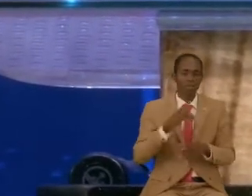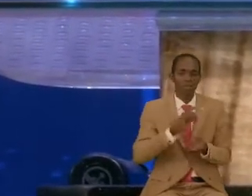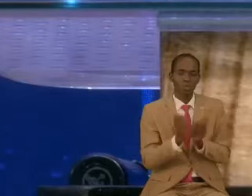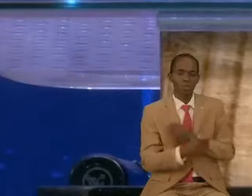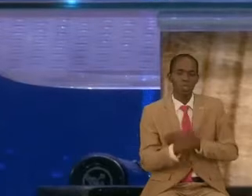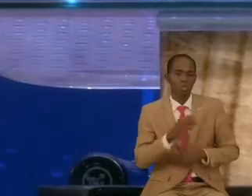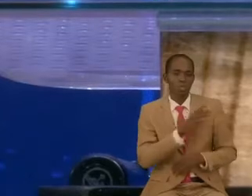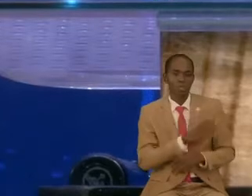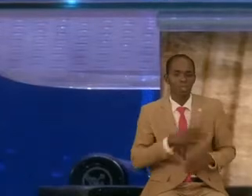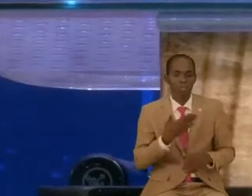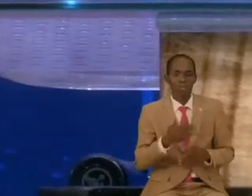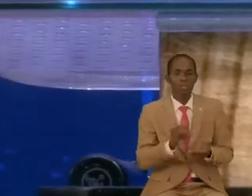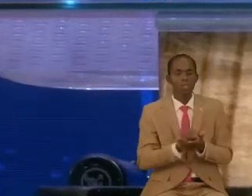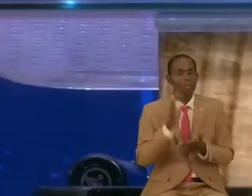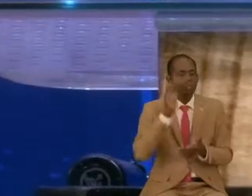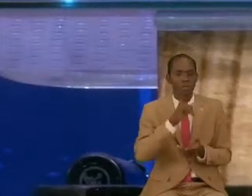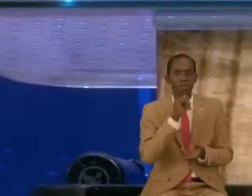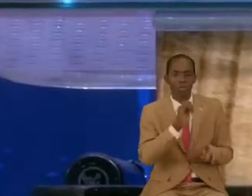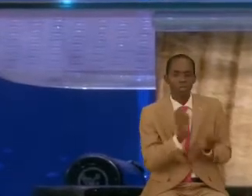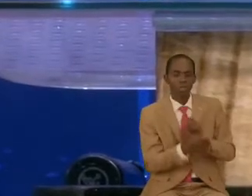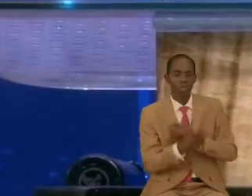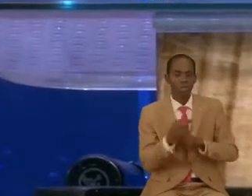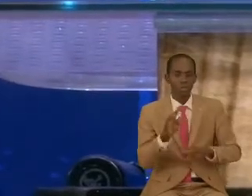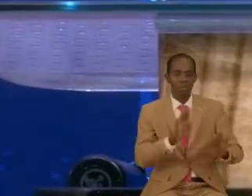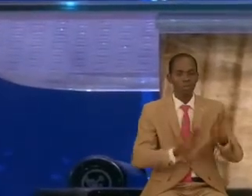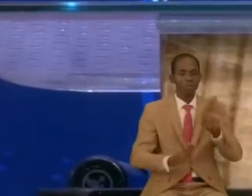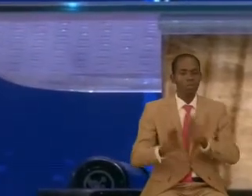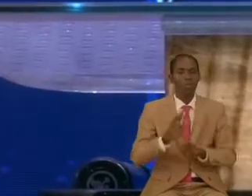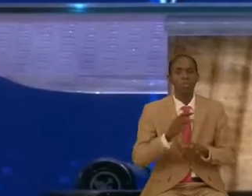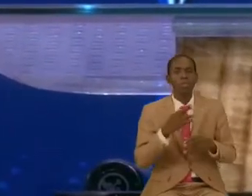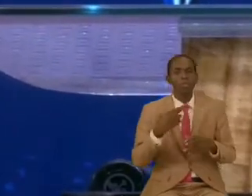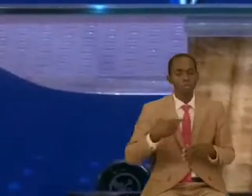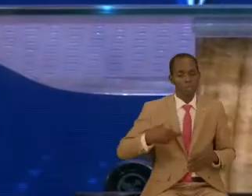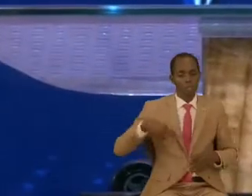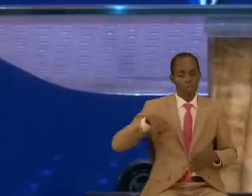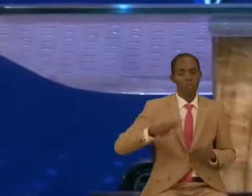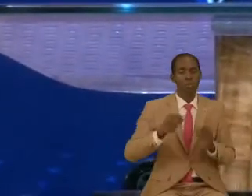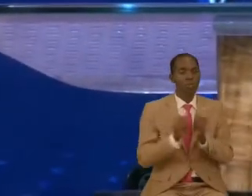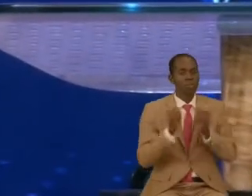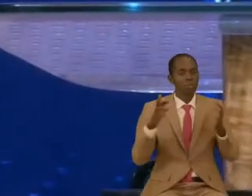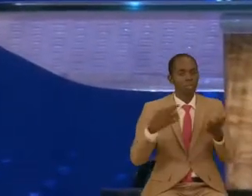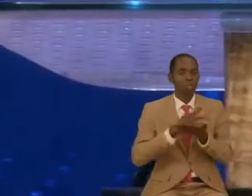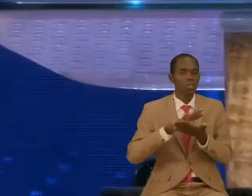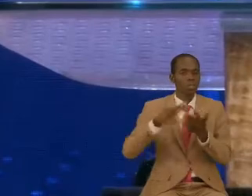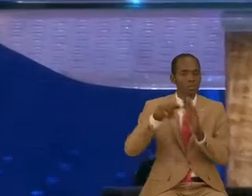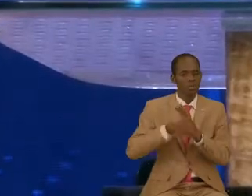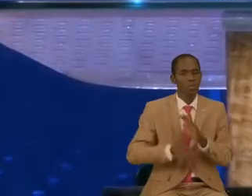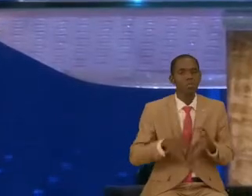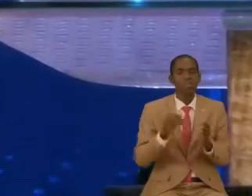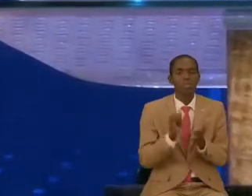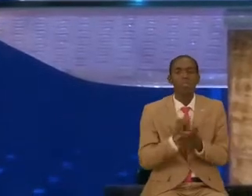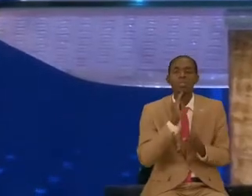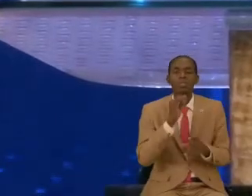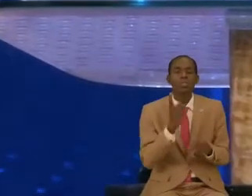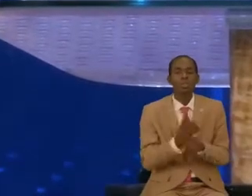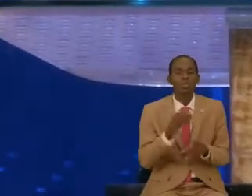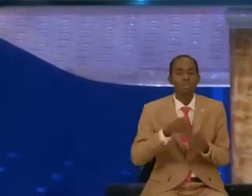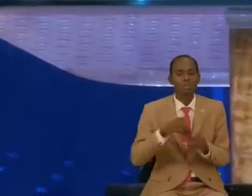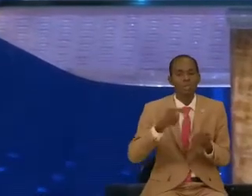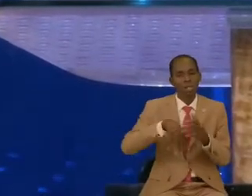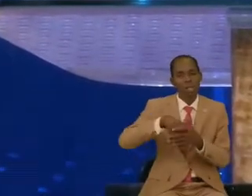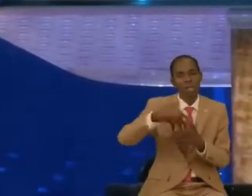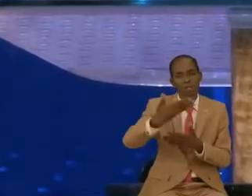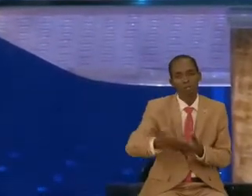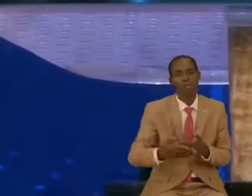will not touch their behavior. Religion without righteousness, superficiality